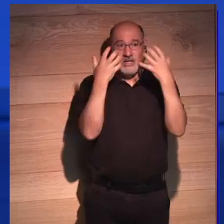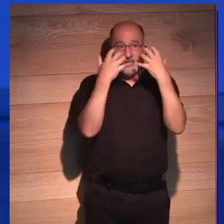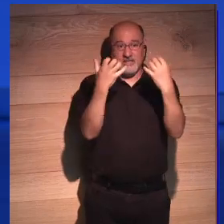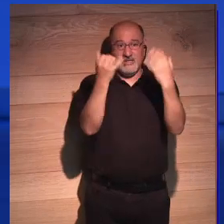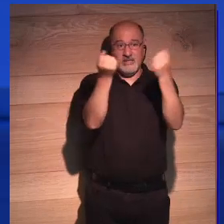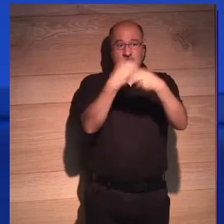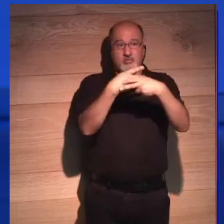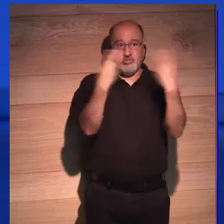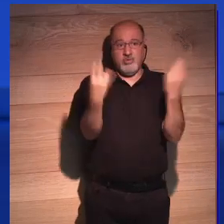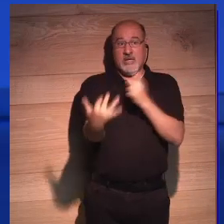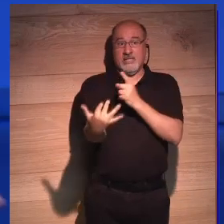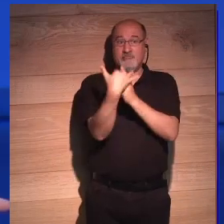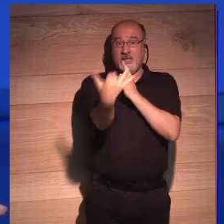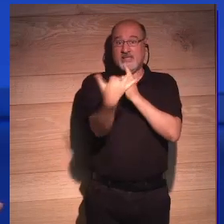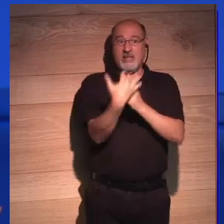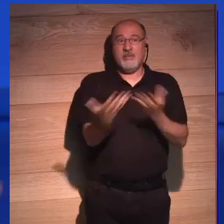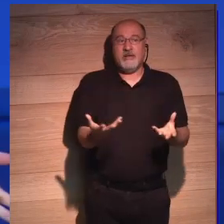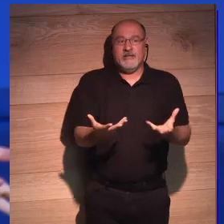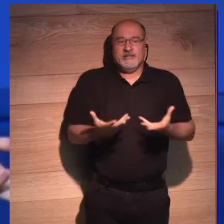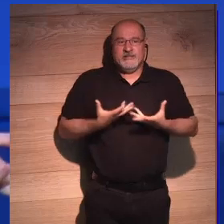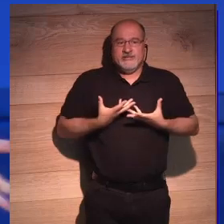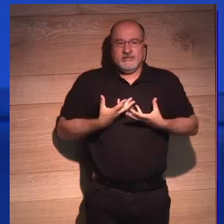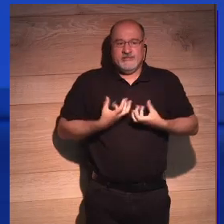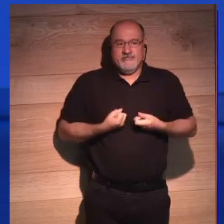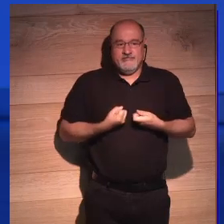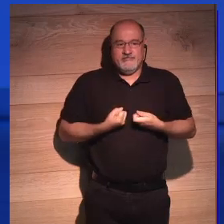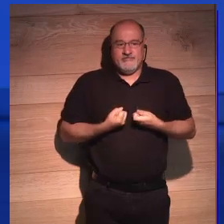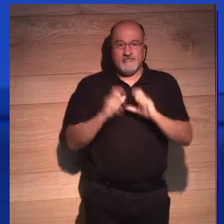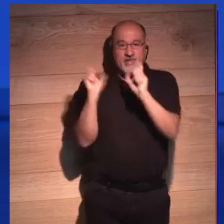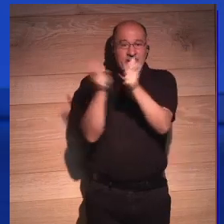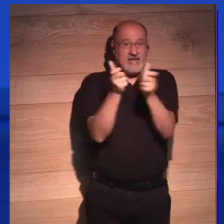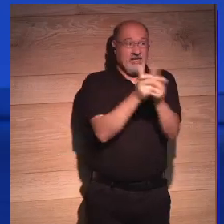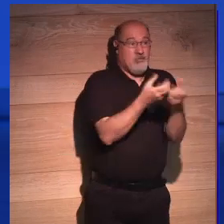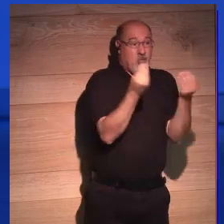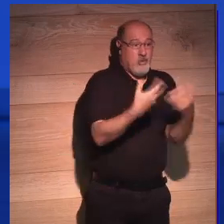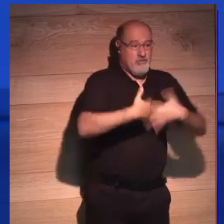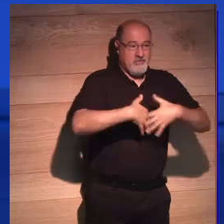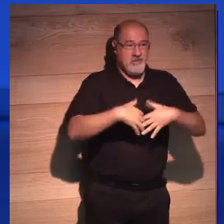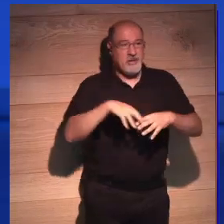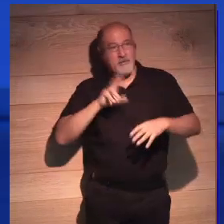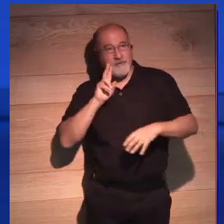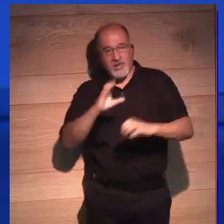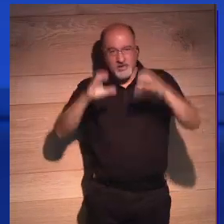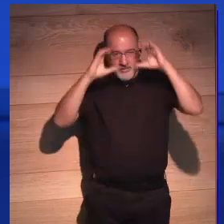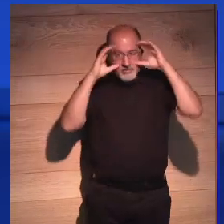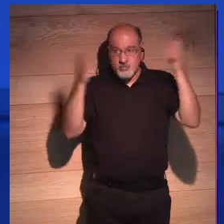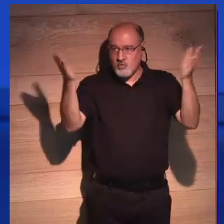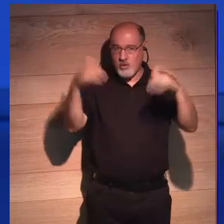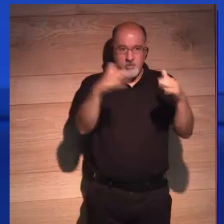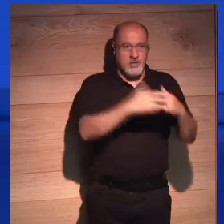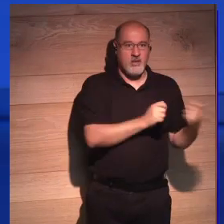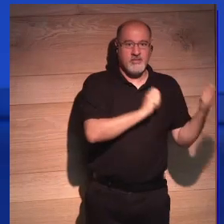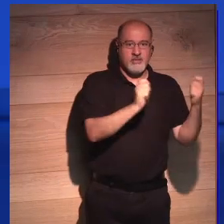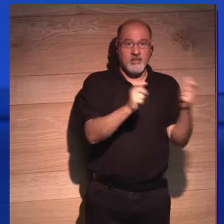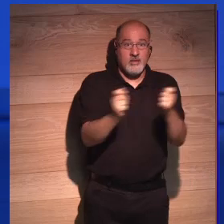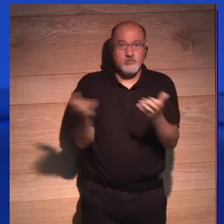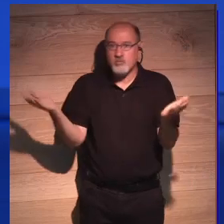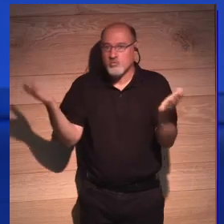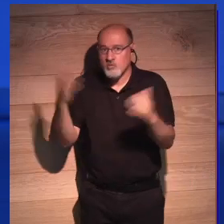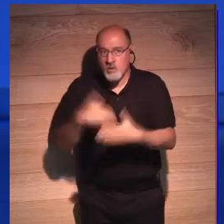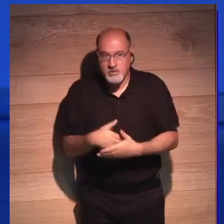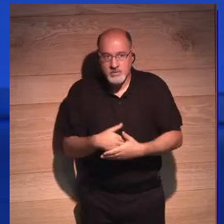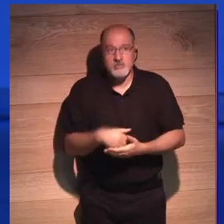the frustrating thing is they didn't have headsets yet. And we could have sat it out and just waited around.